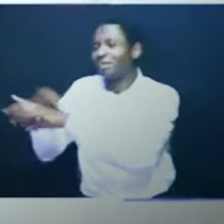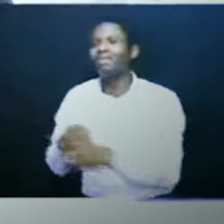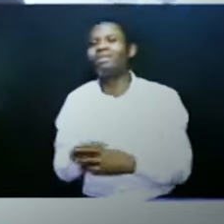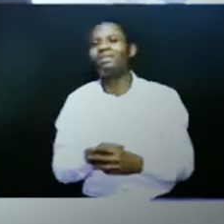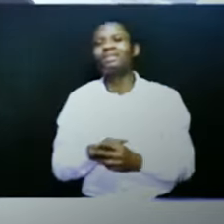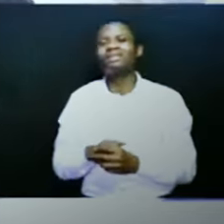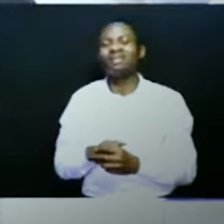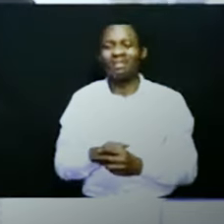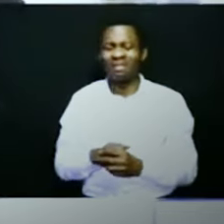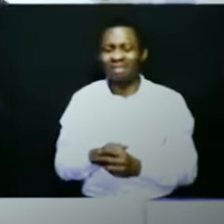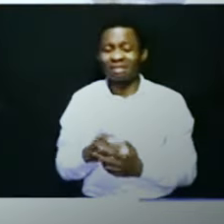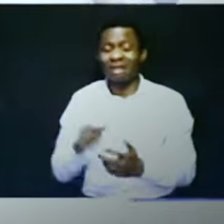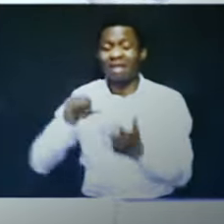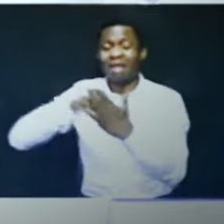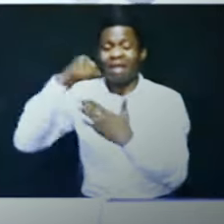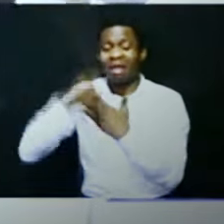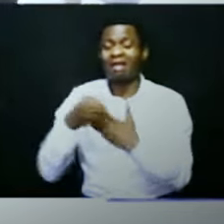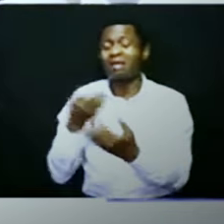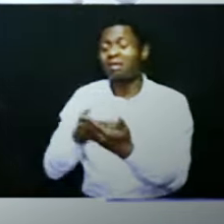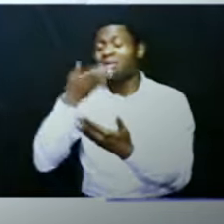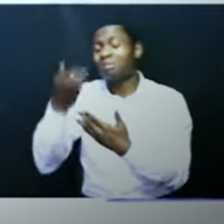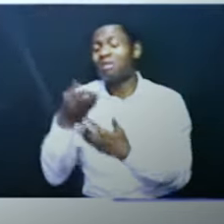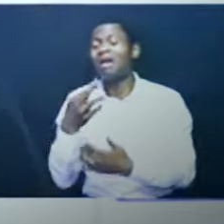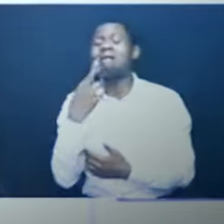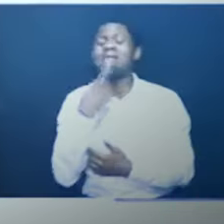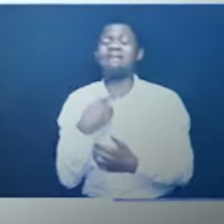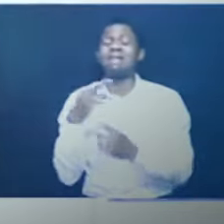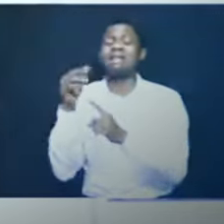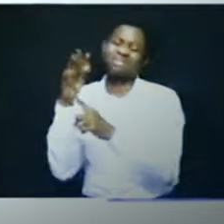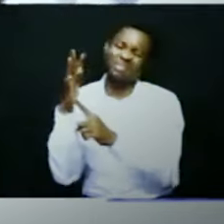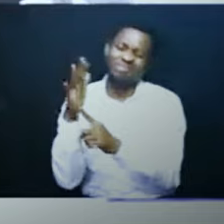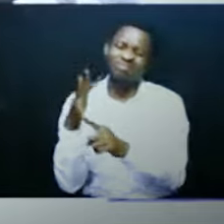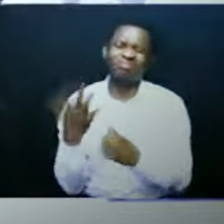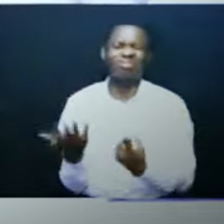you go for the red one.